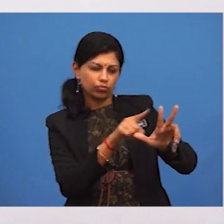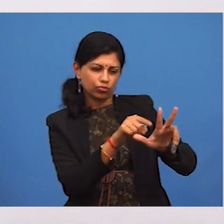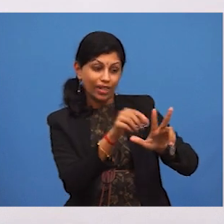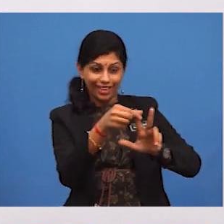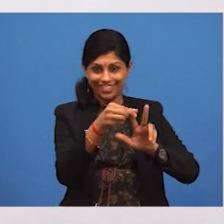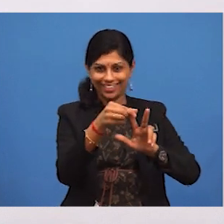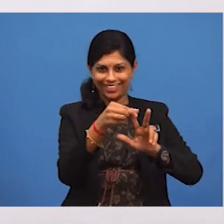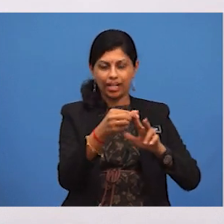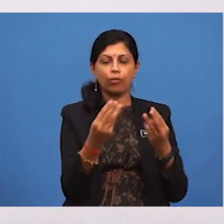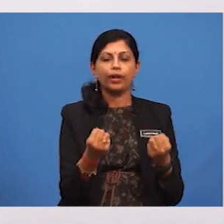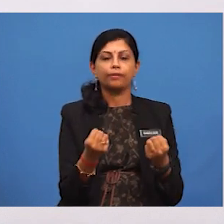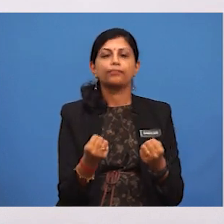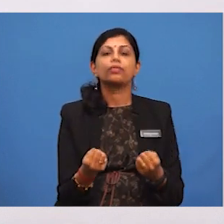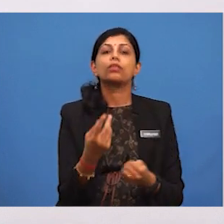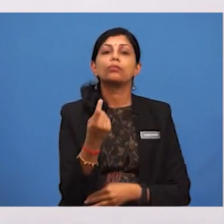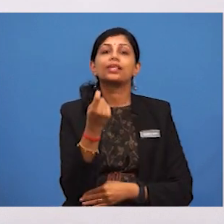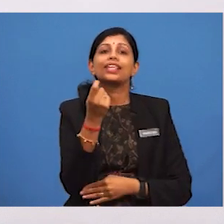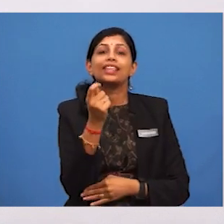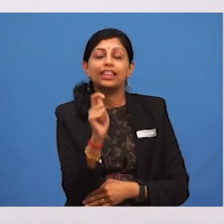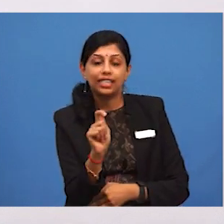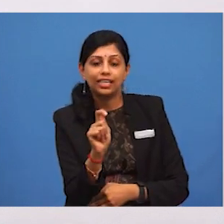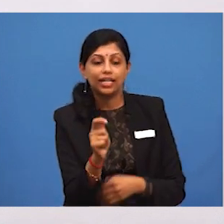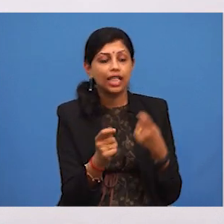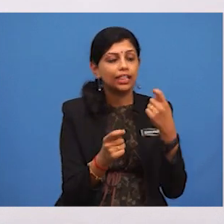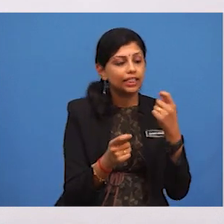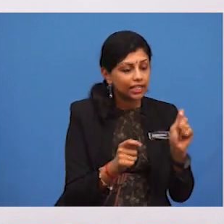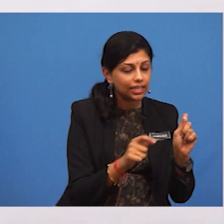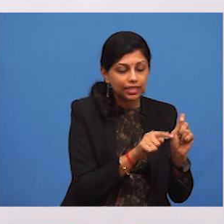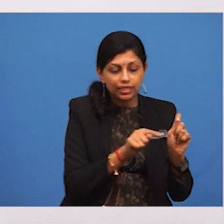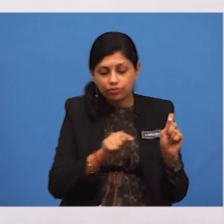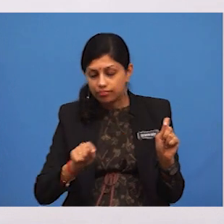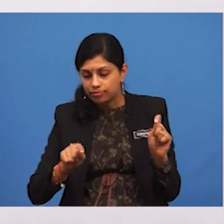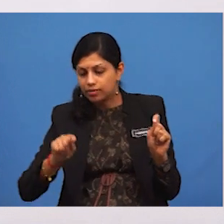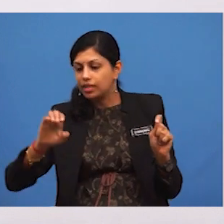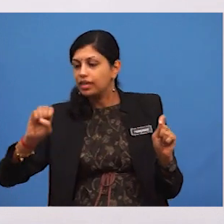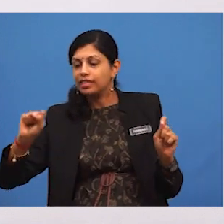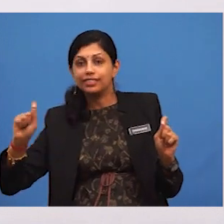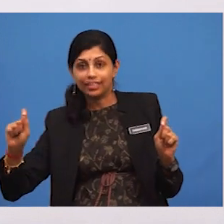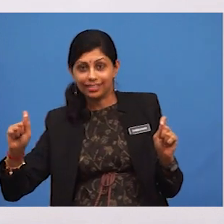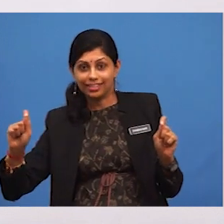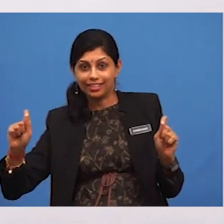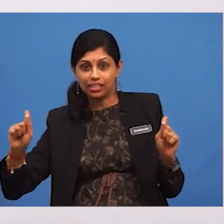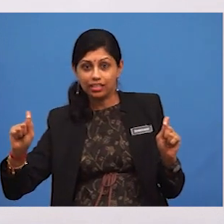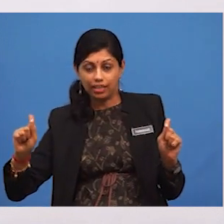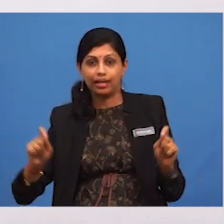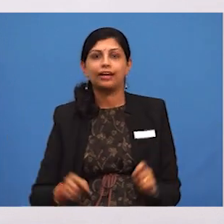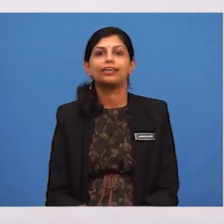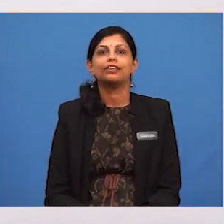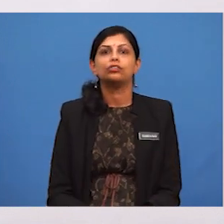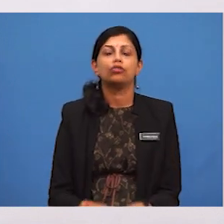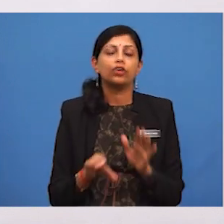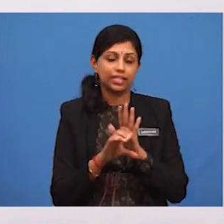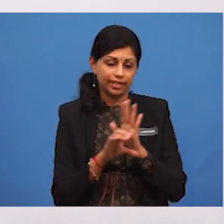word adjective plus EST. So if we are using the word big, so now